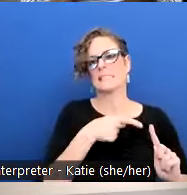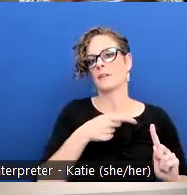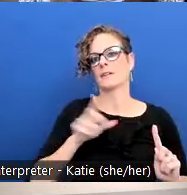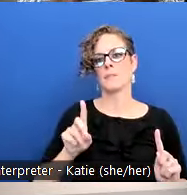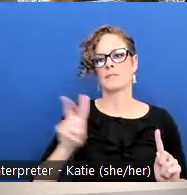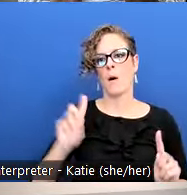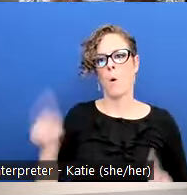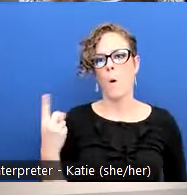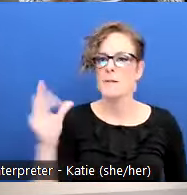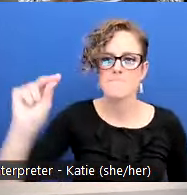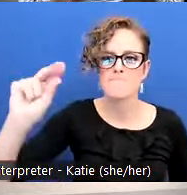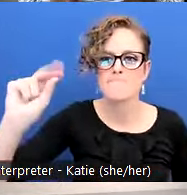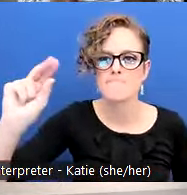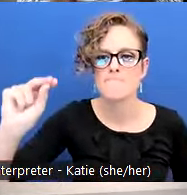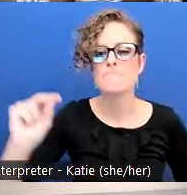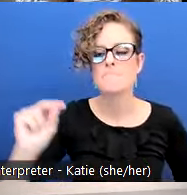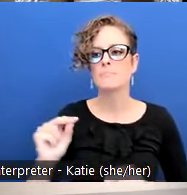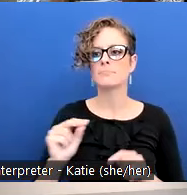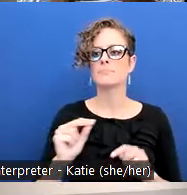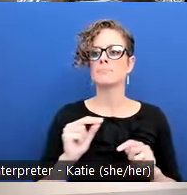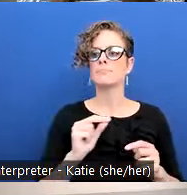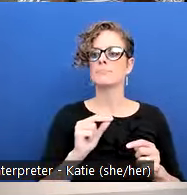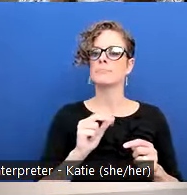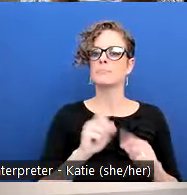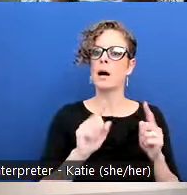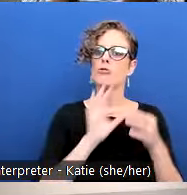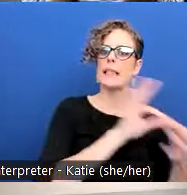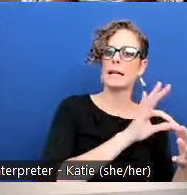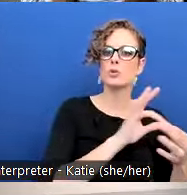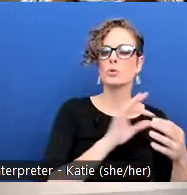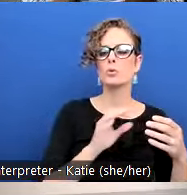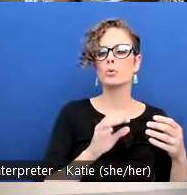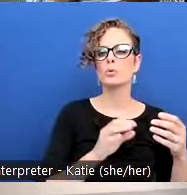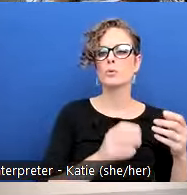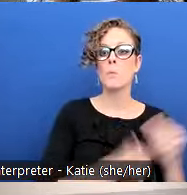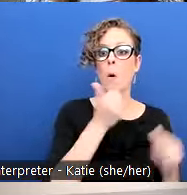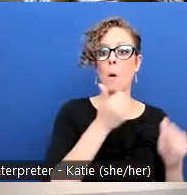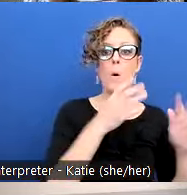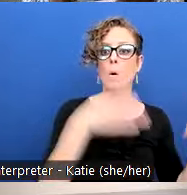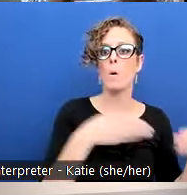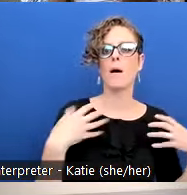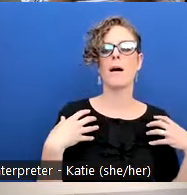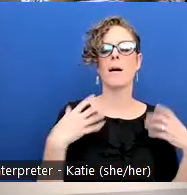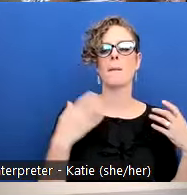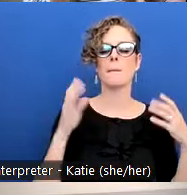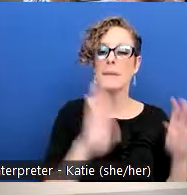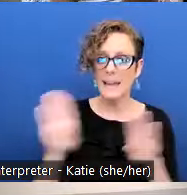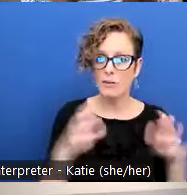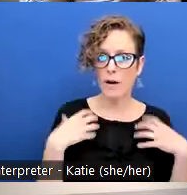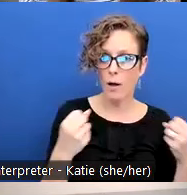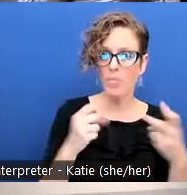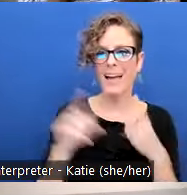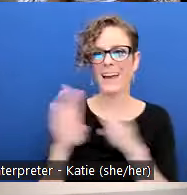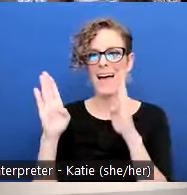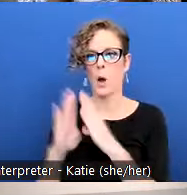violence, but they are related to mostly behavioral health and housing. Now, this is